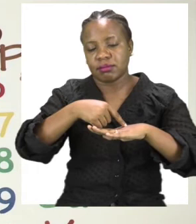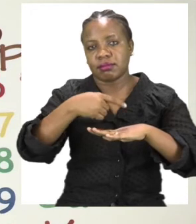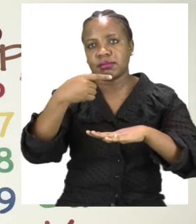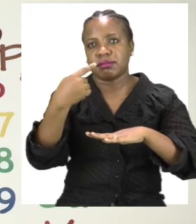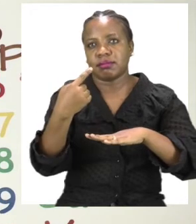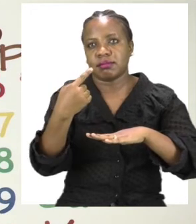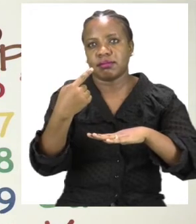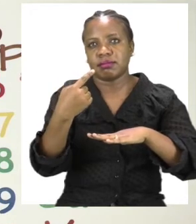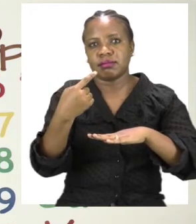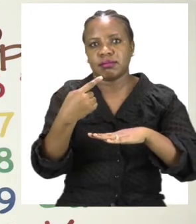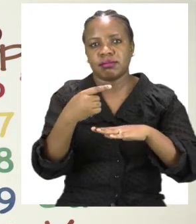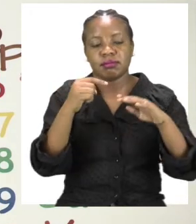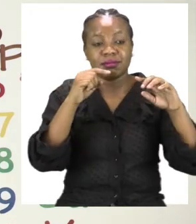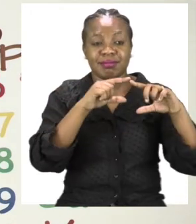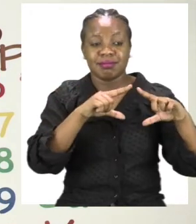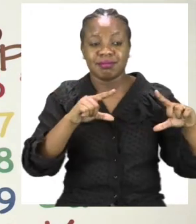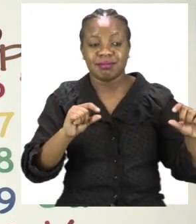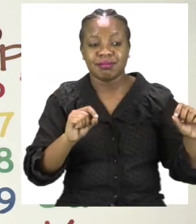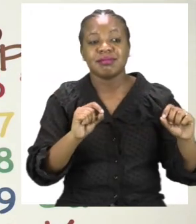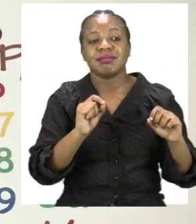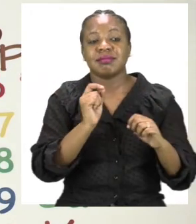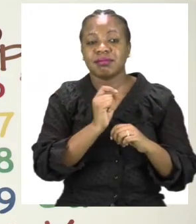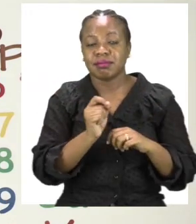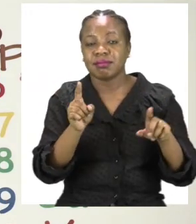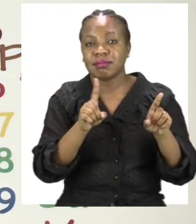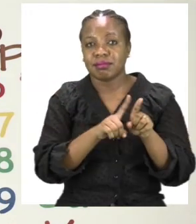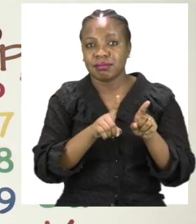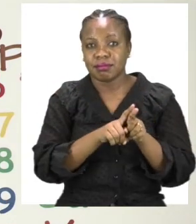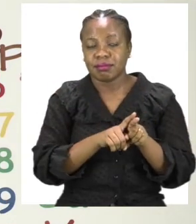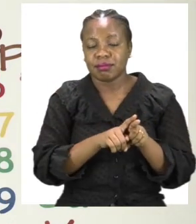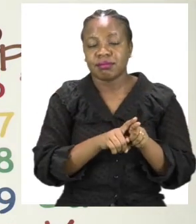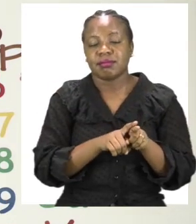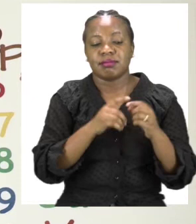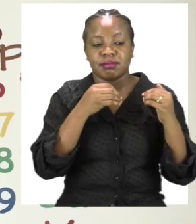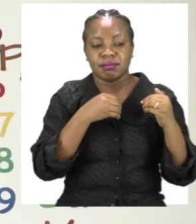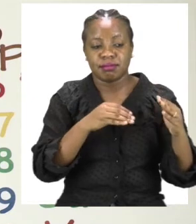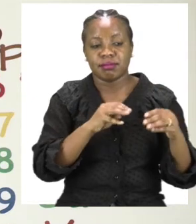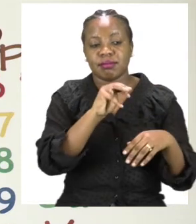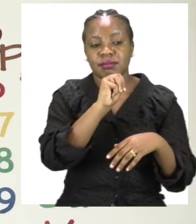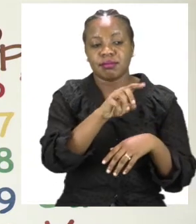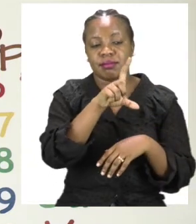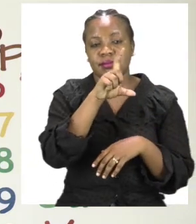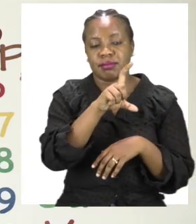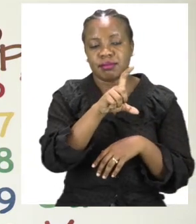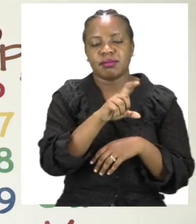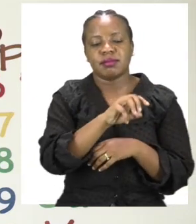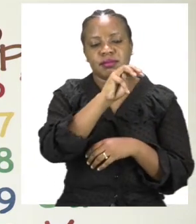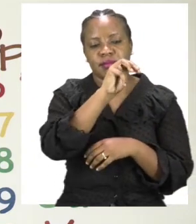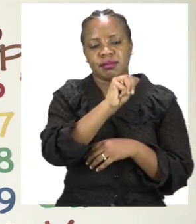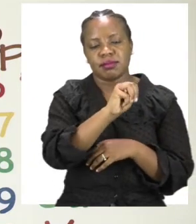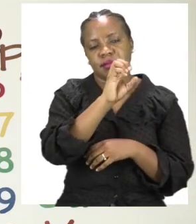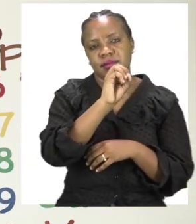please write the word Monday. It starts with a capital letter M. Monday.